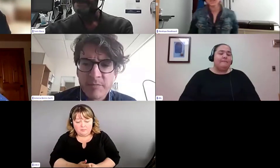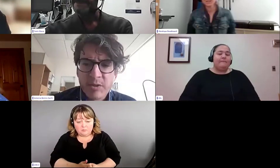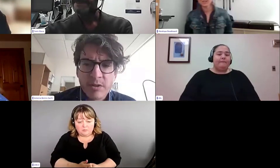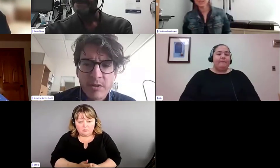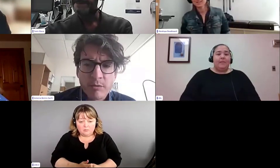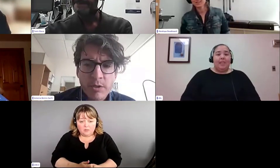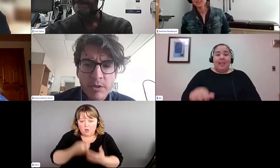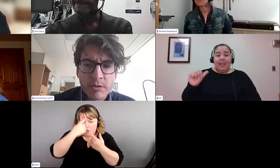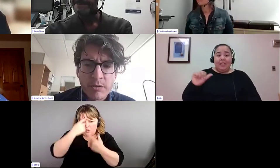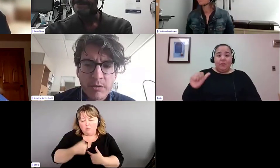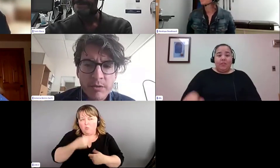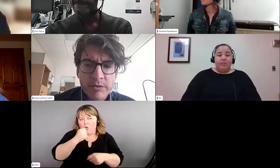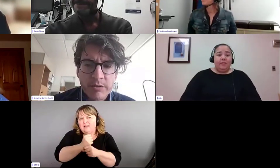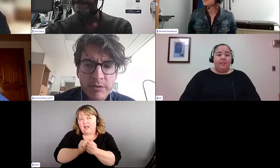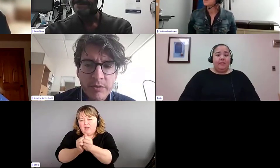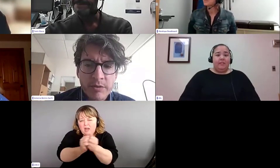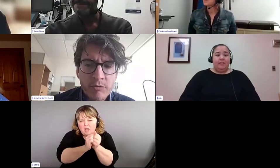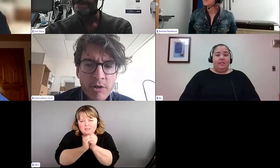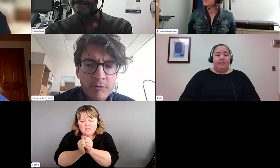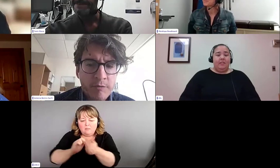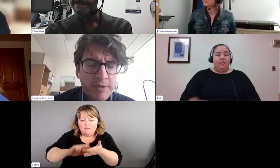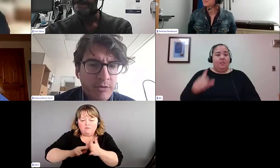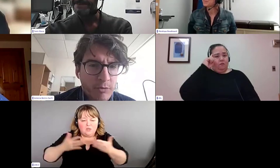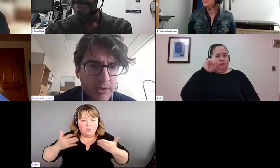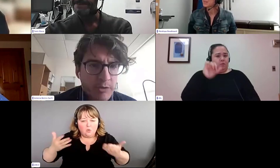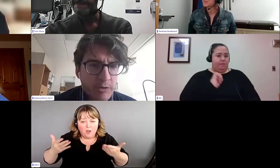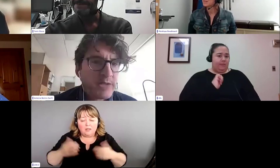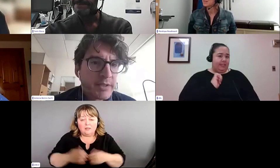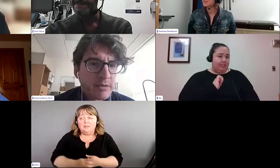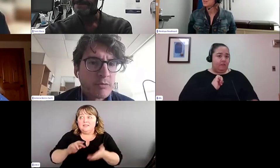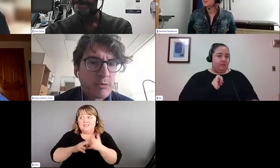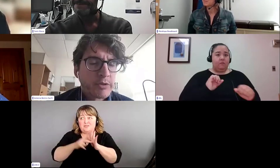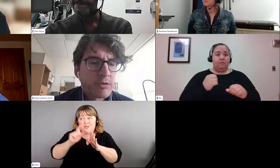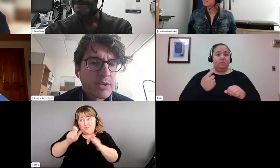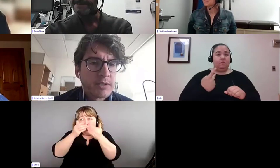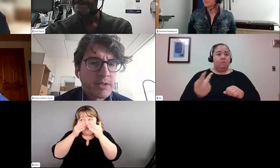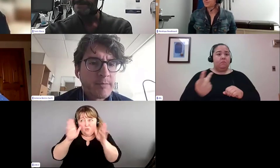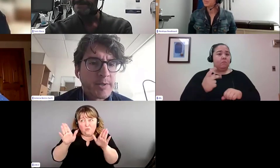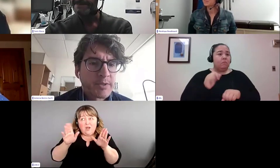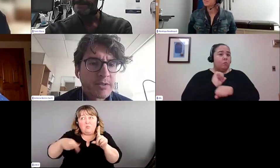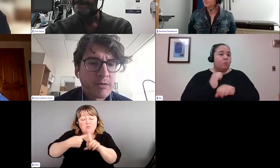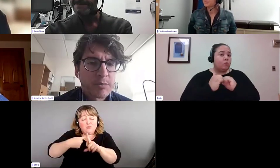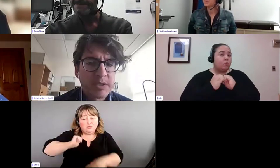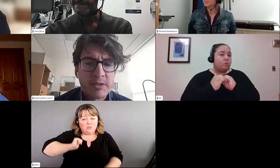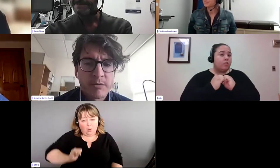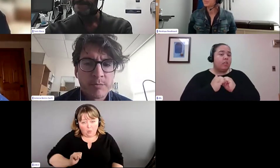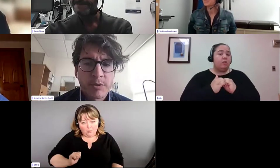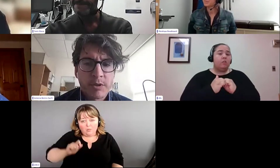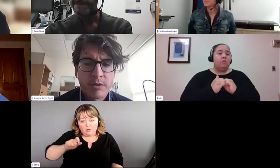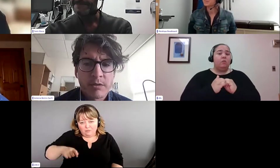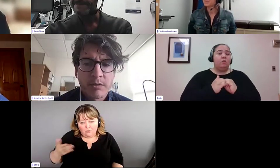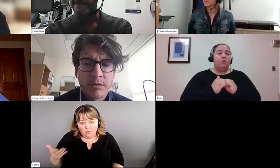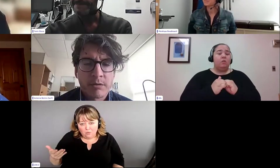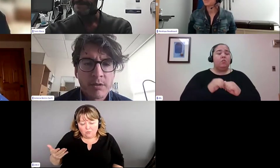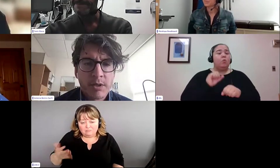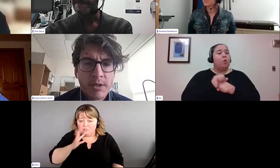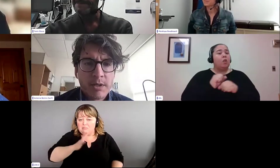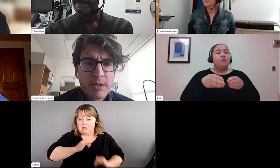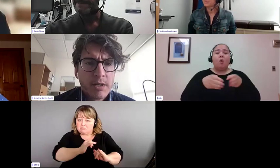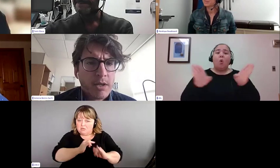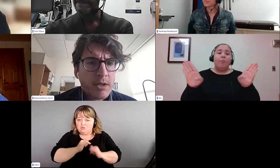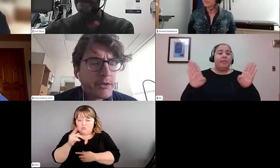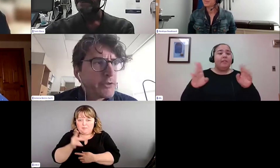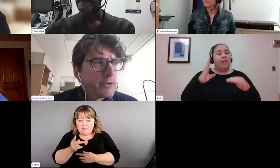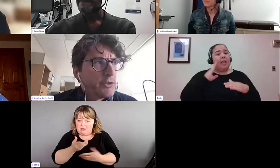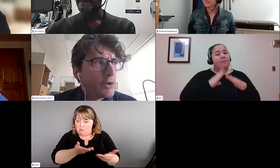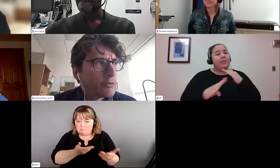Antoine, for myself, working together is a work of openness and humility. I'll go in the